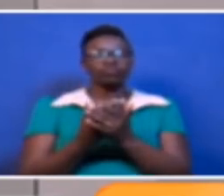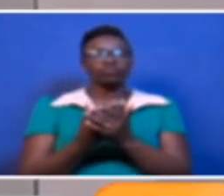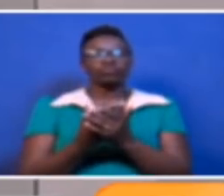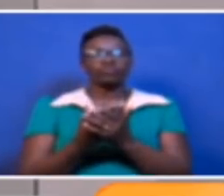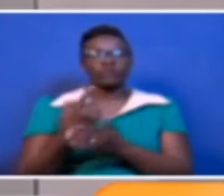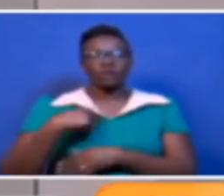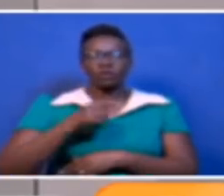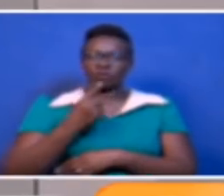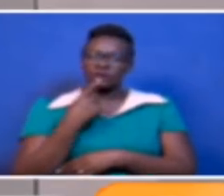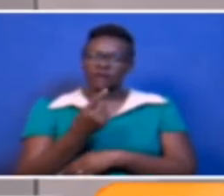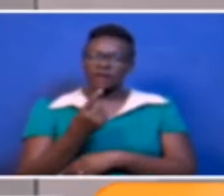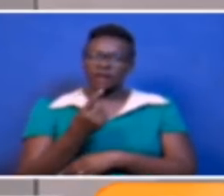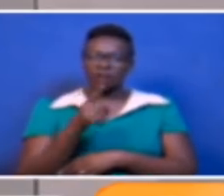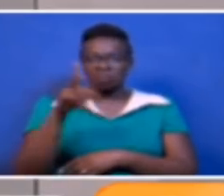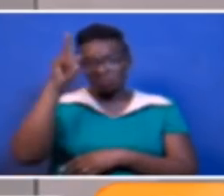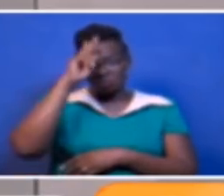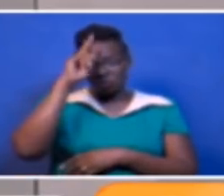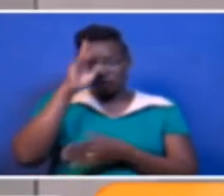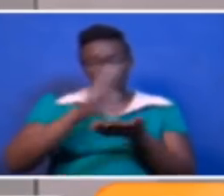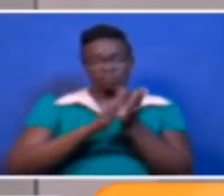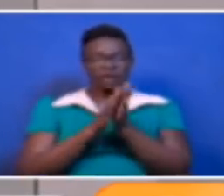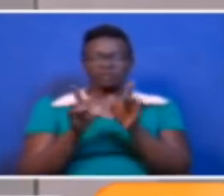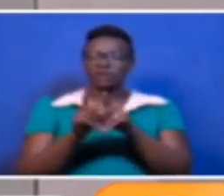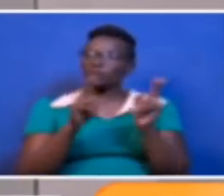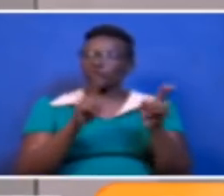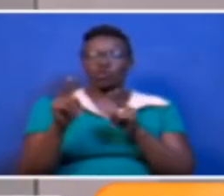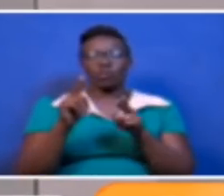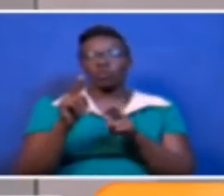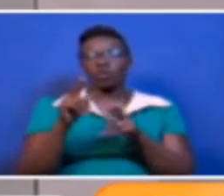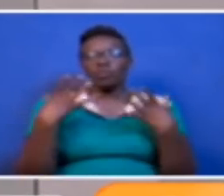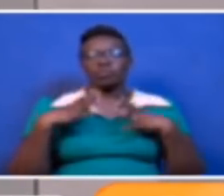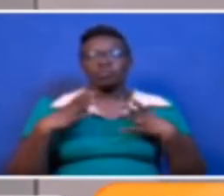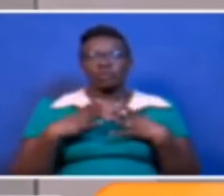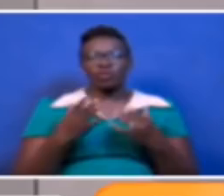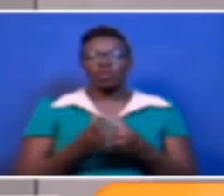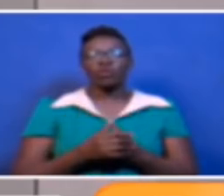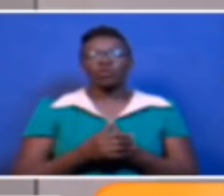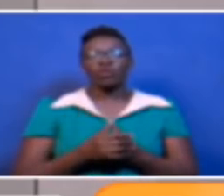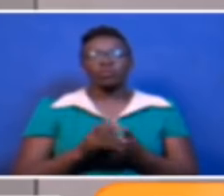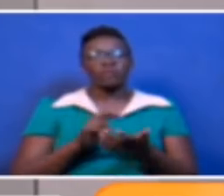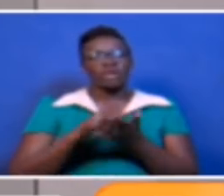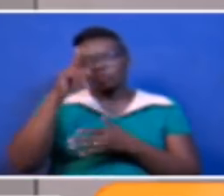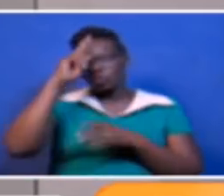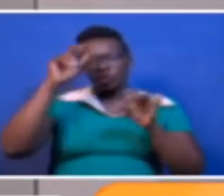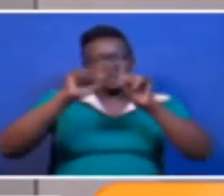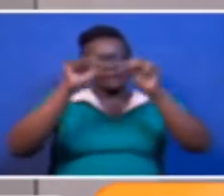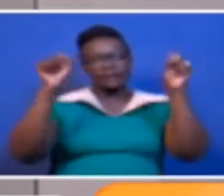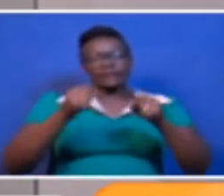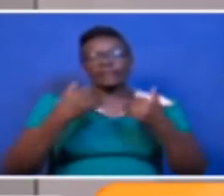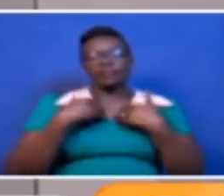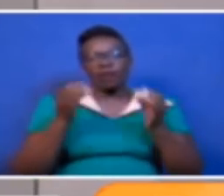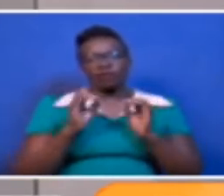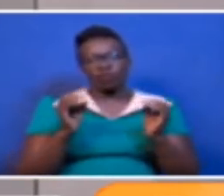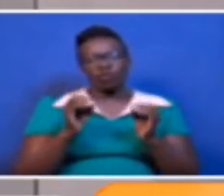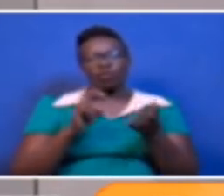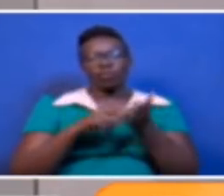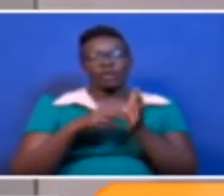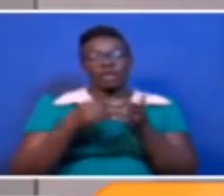we say police became like raya. They became, there was no police system. So there is need